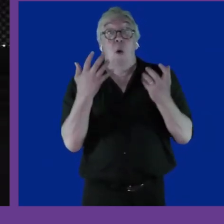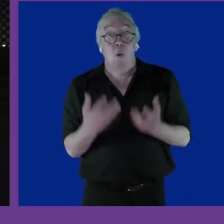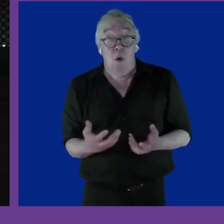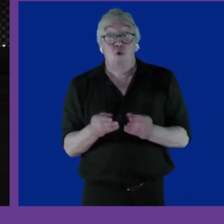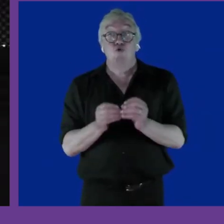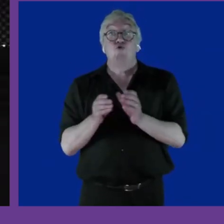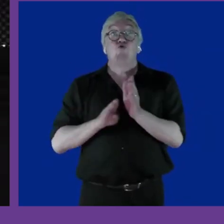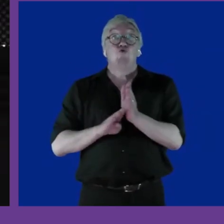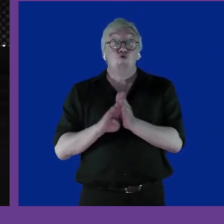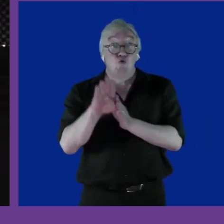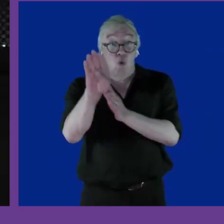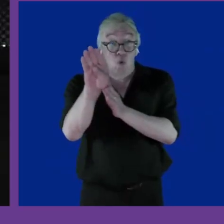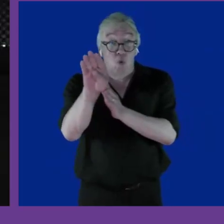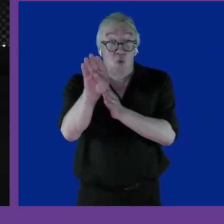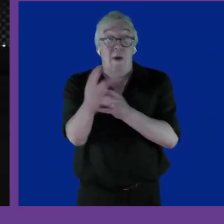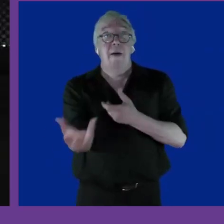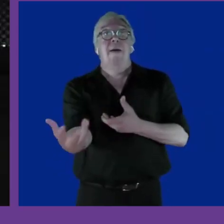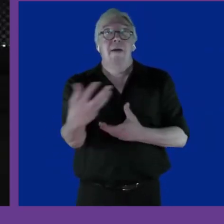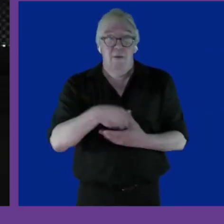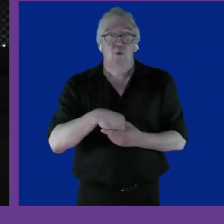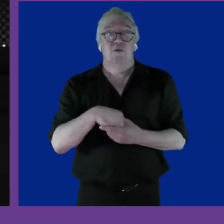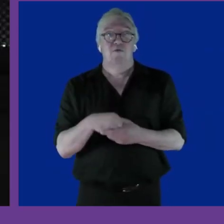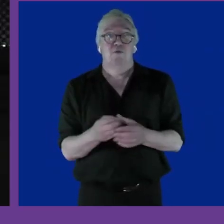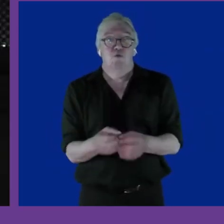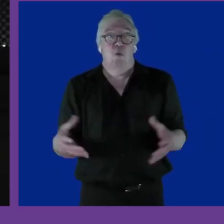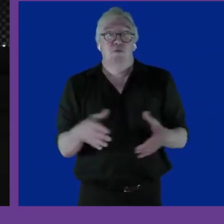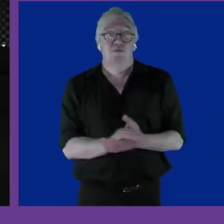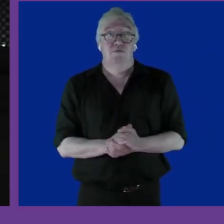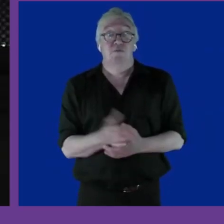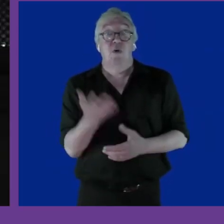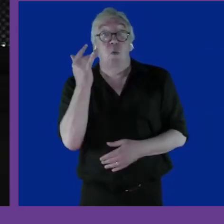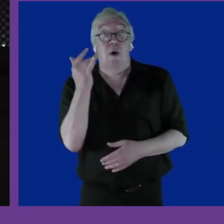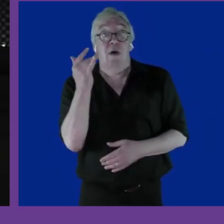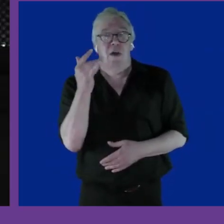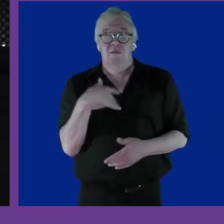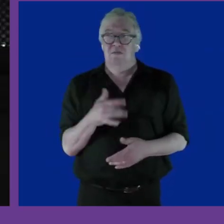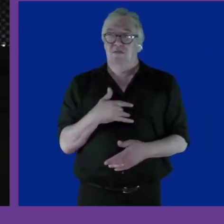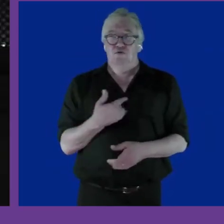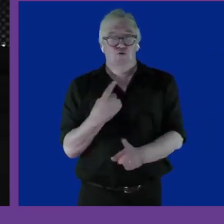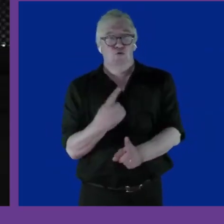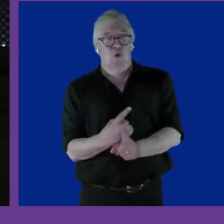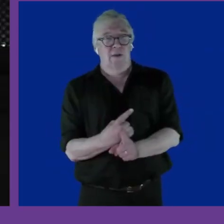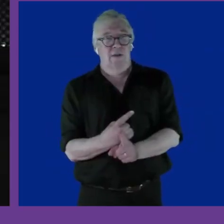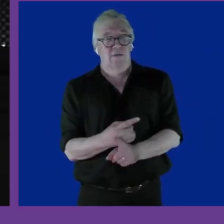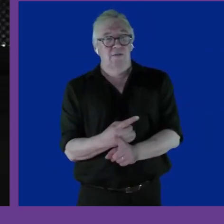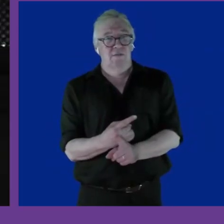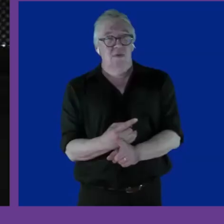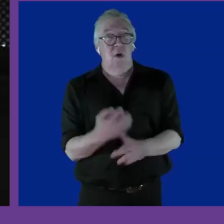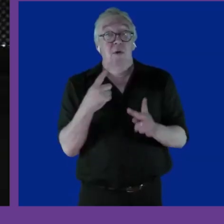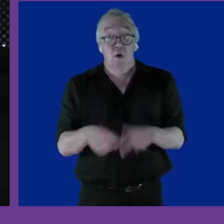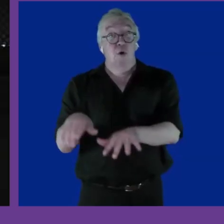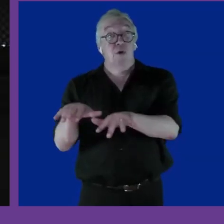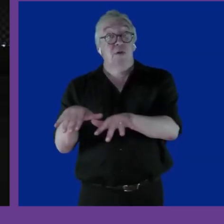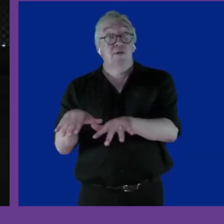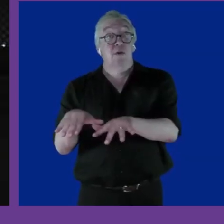so when we do it also because it's morally the right thing to do, but also because, you know, by doing this, you simply make the, you know, the digital market